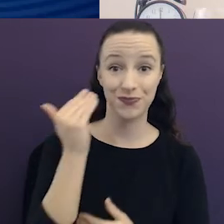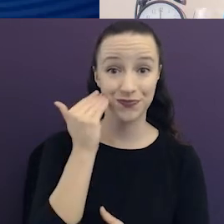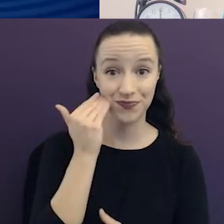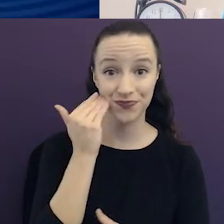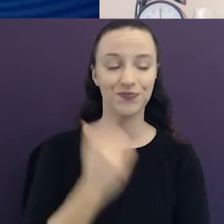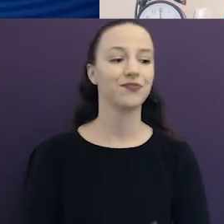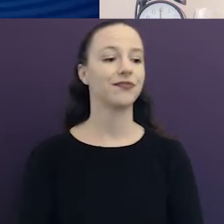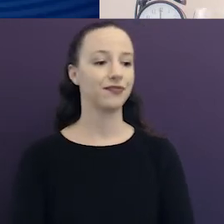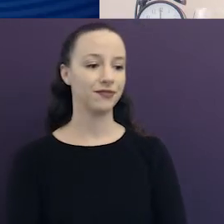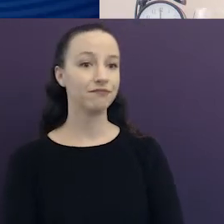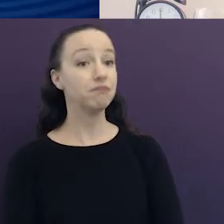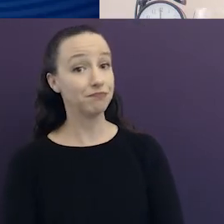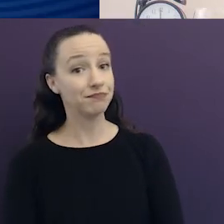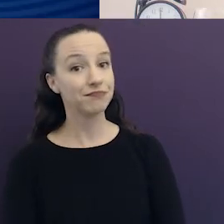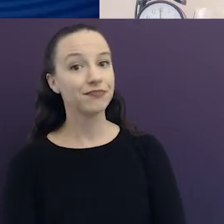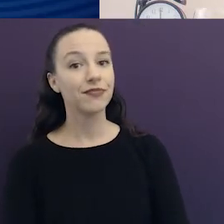it?